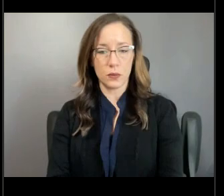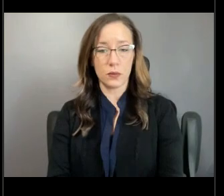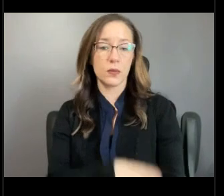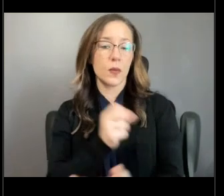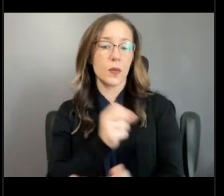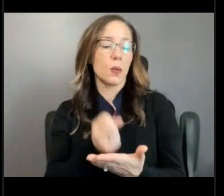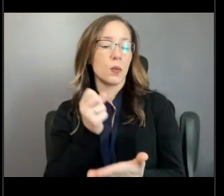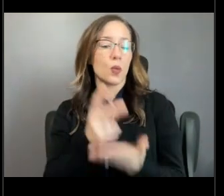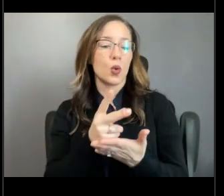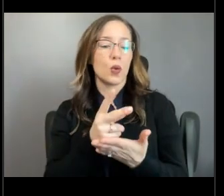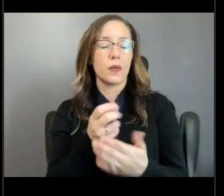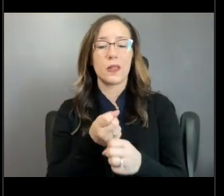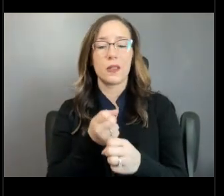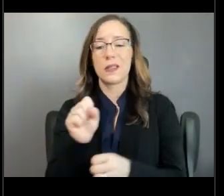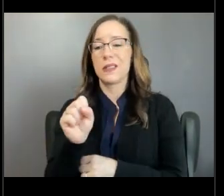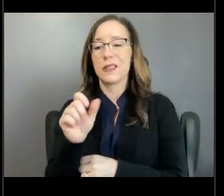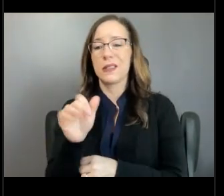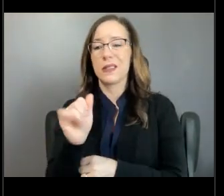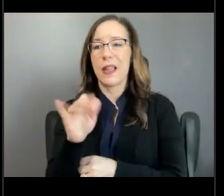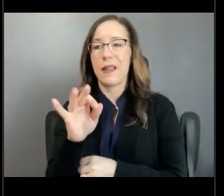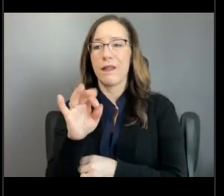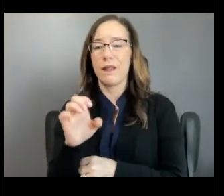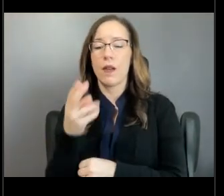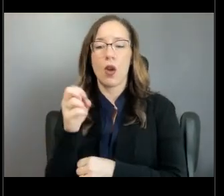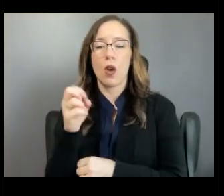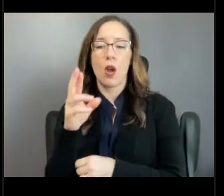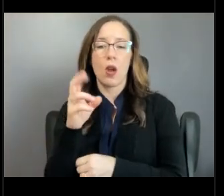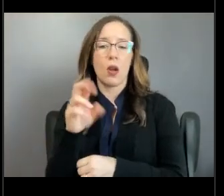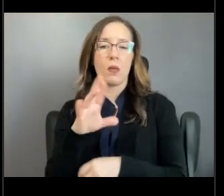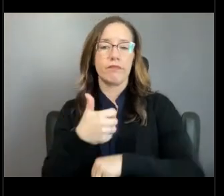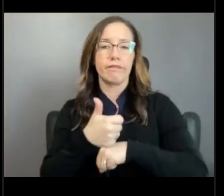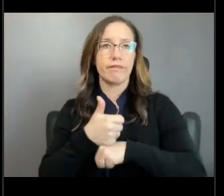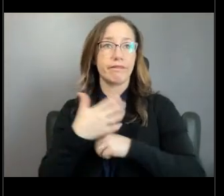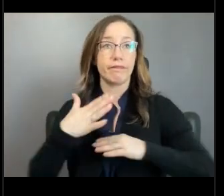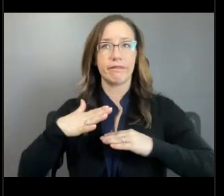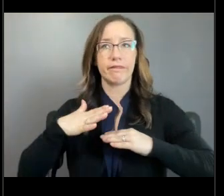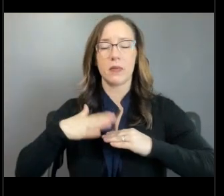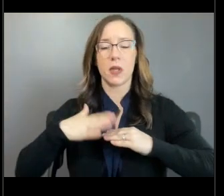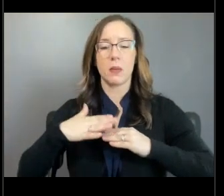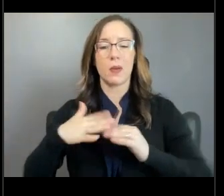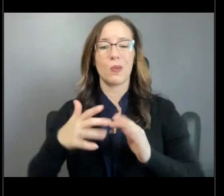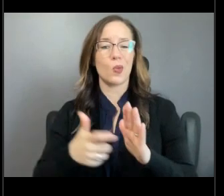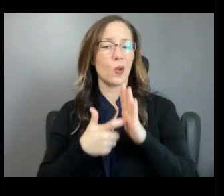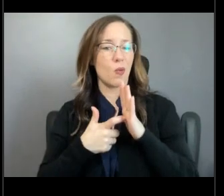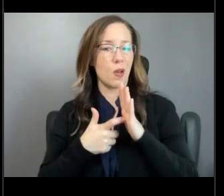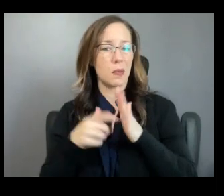Approved safe harbors establish minimum requirements to